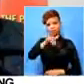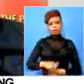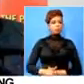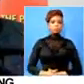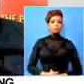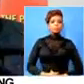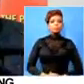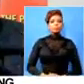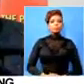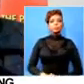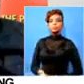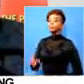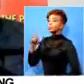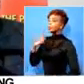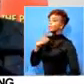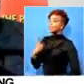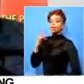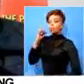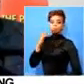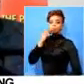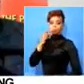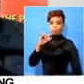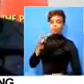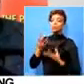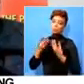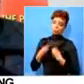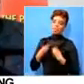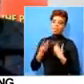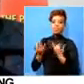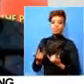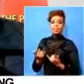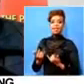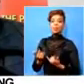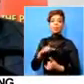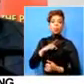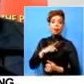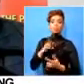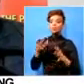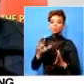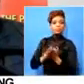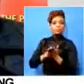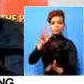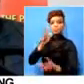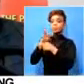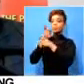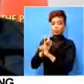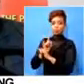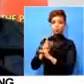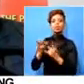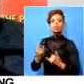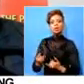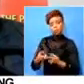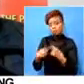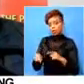Well, you say you don't want that. We have that because the loan has been approved. So where does that leave us in terms of being